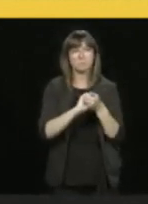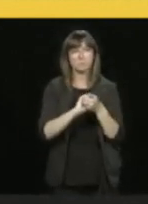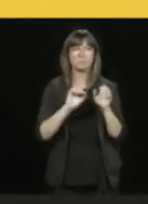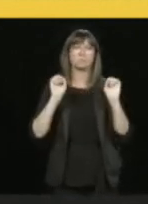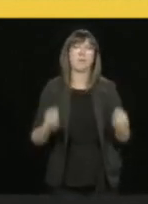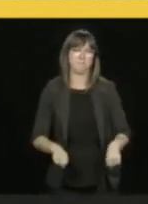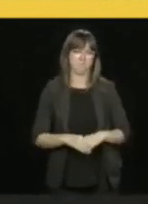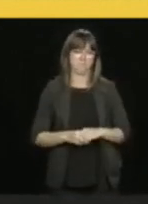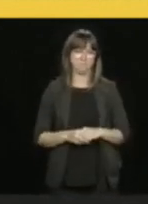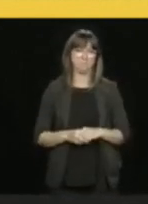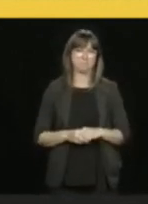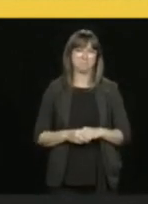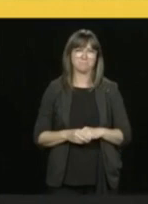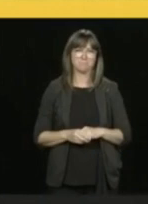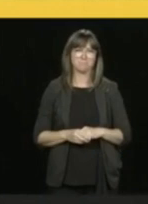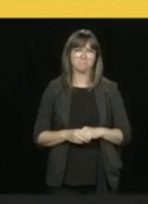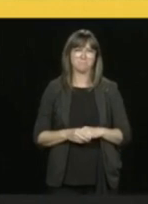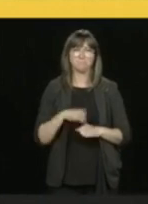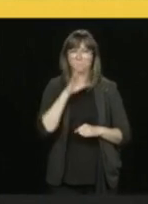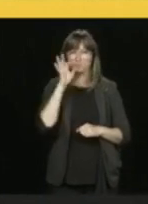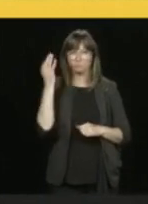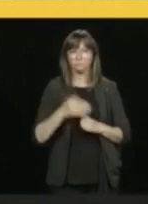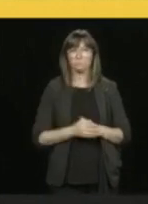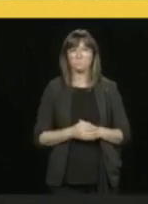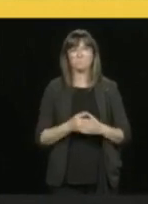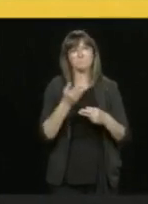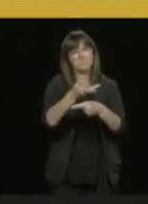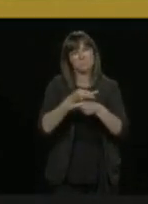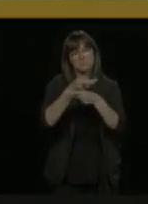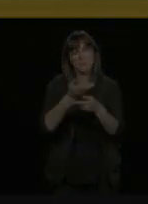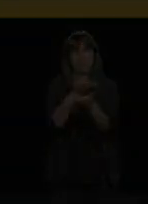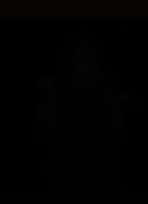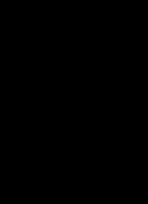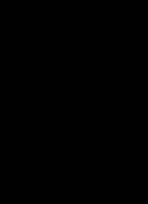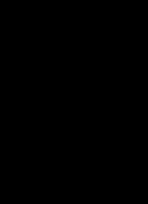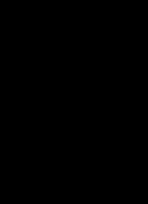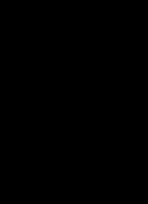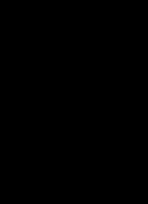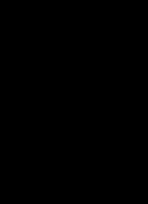Prenez soin de vous, mes amis. Take care of yourselves, friends. Thank you.